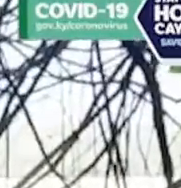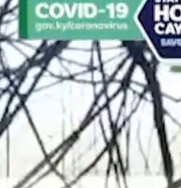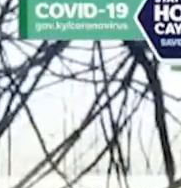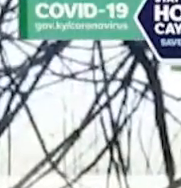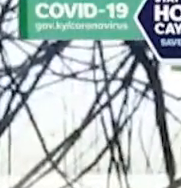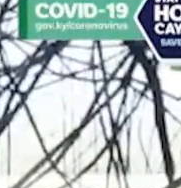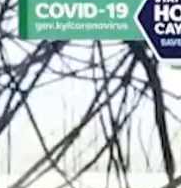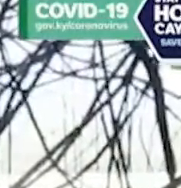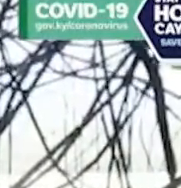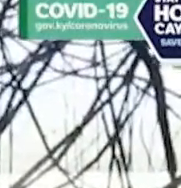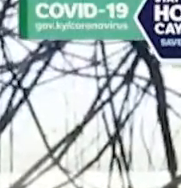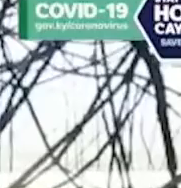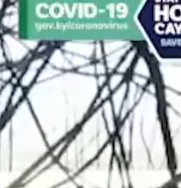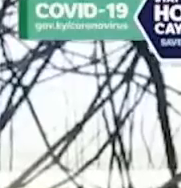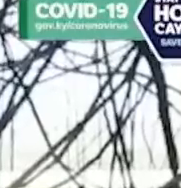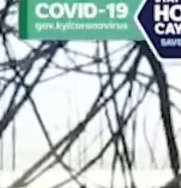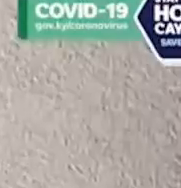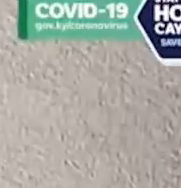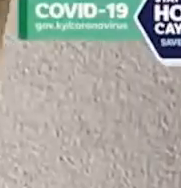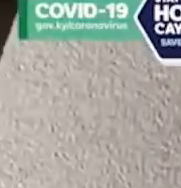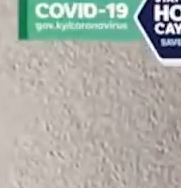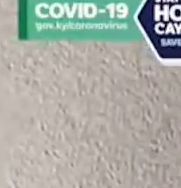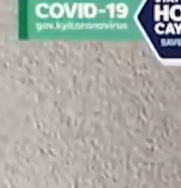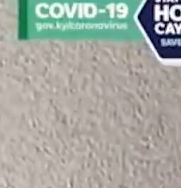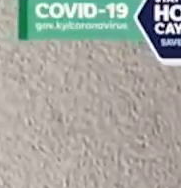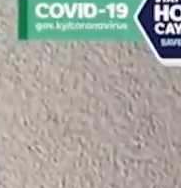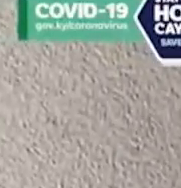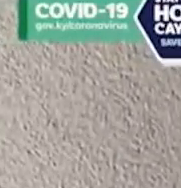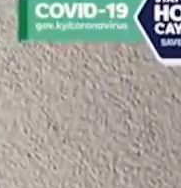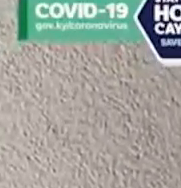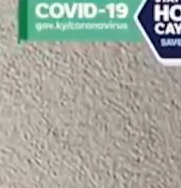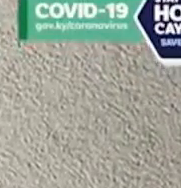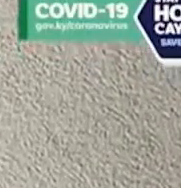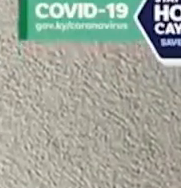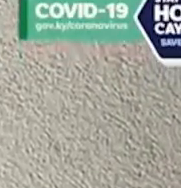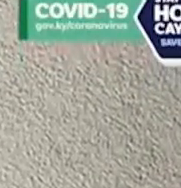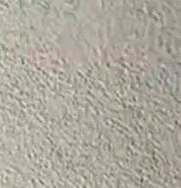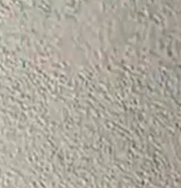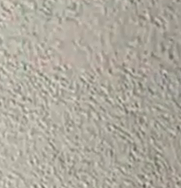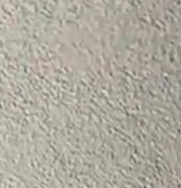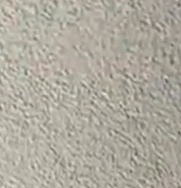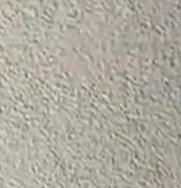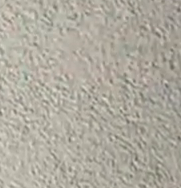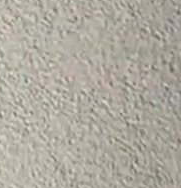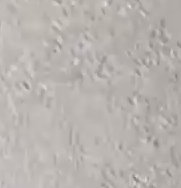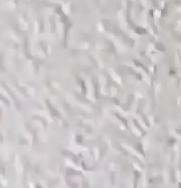I stay home for my community. I stay home for my pupils.